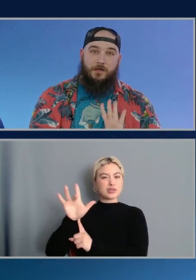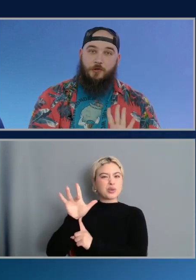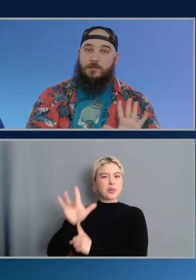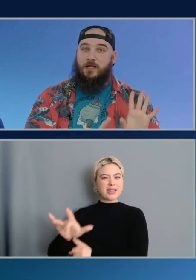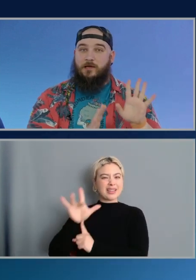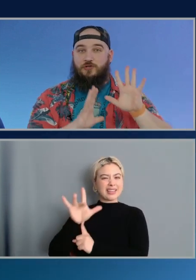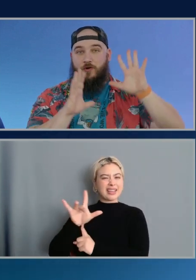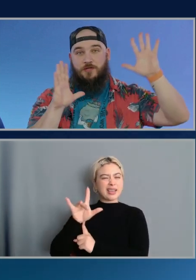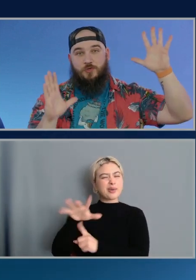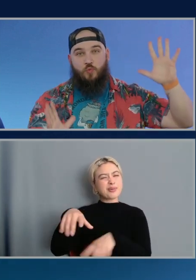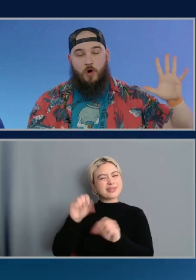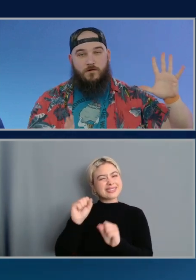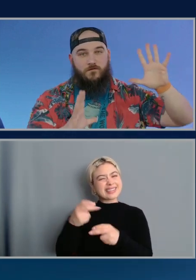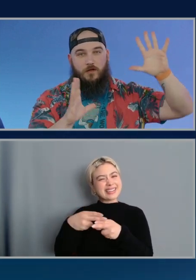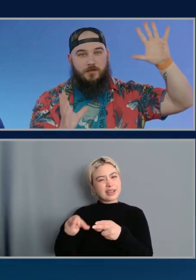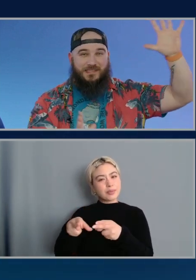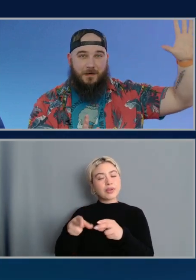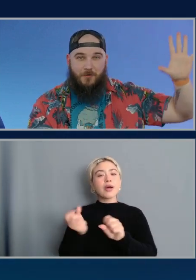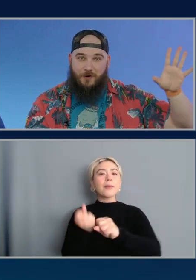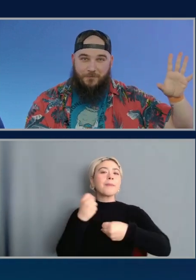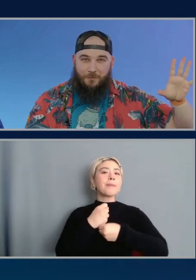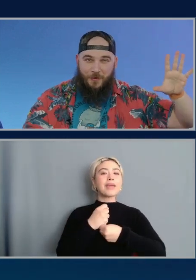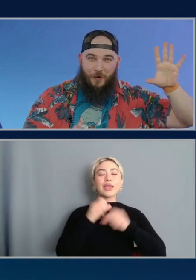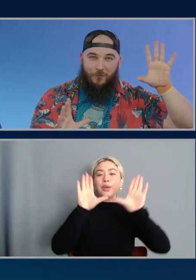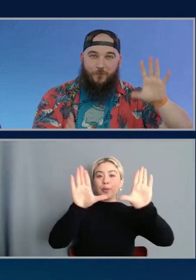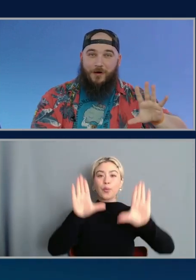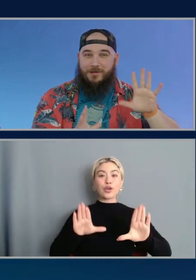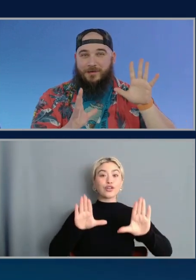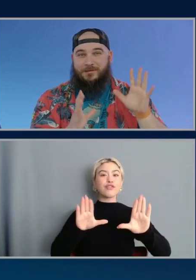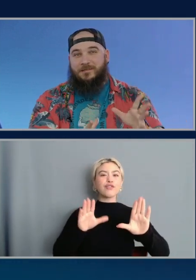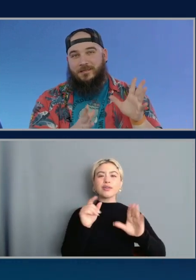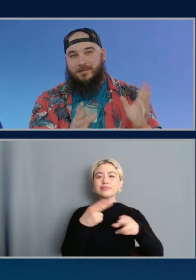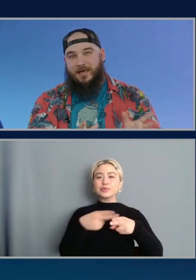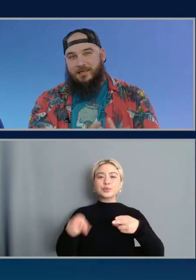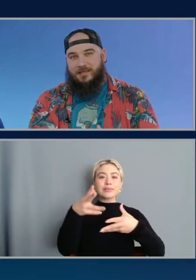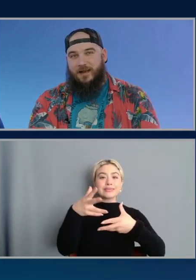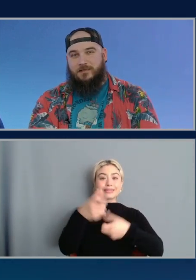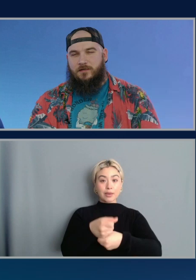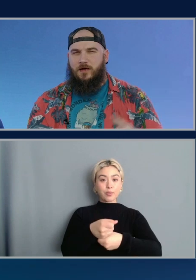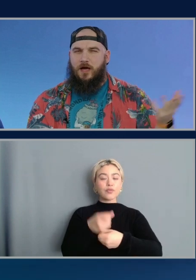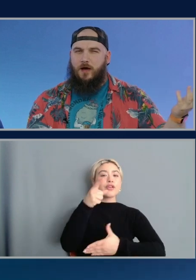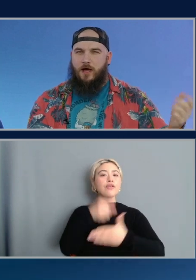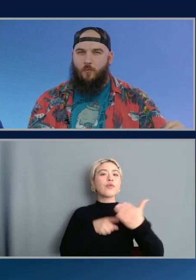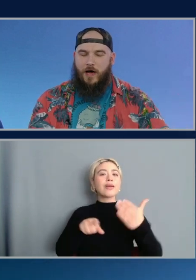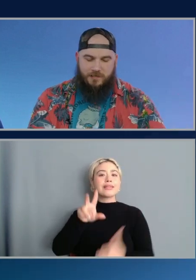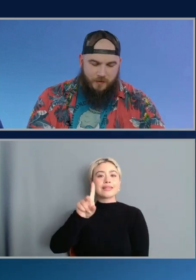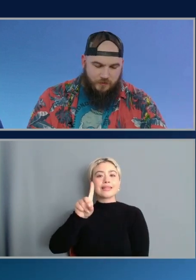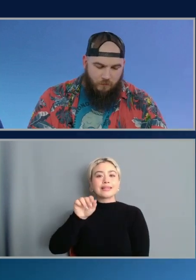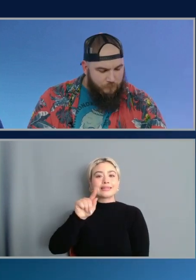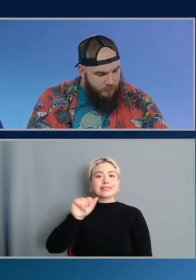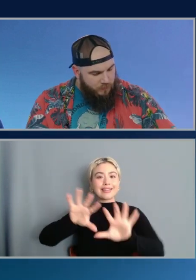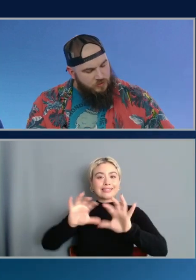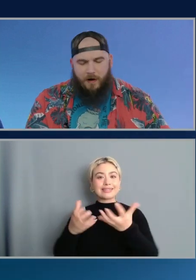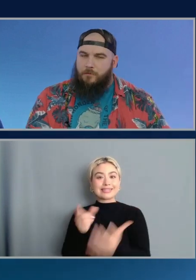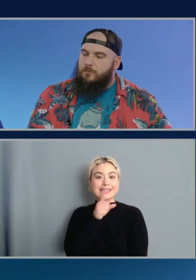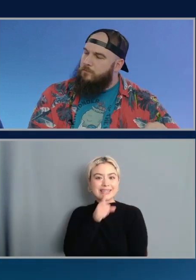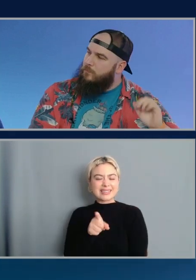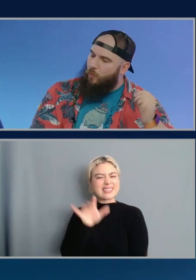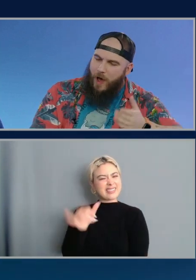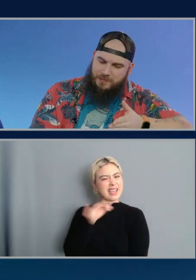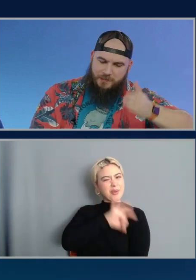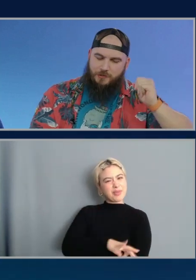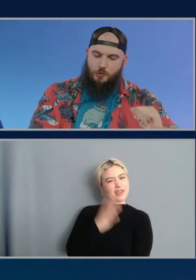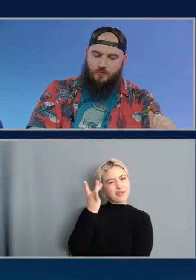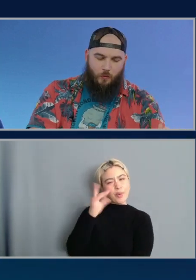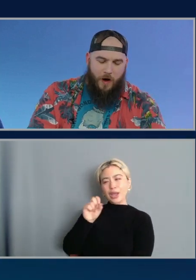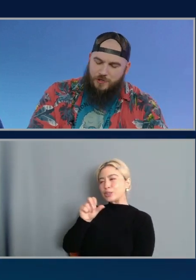what it's going to do, it's going to generate this wonderful little summary of what this data set is. And why is that useful? Suman,